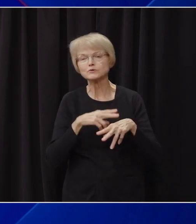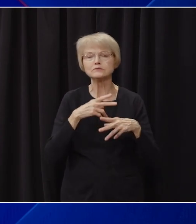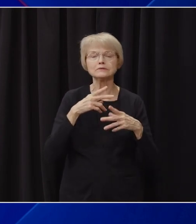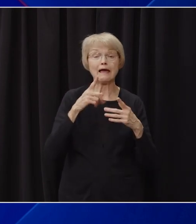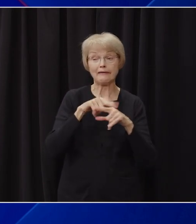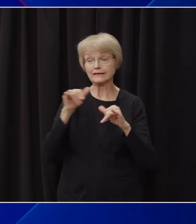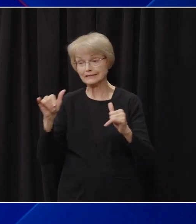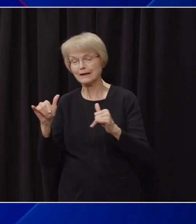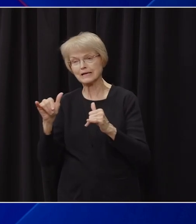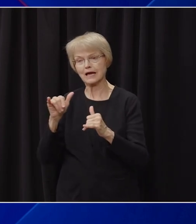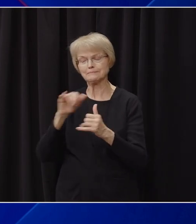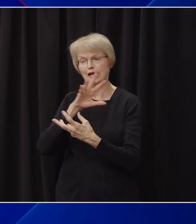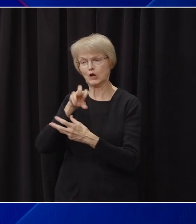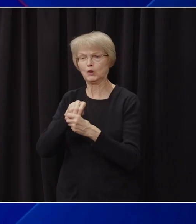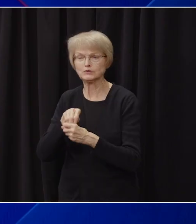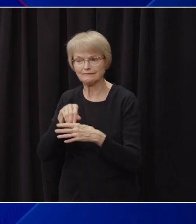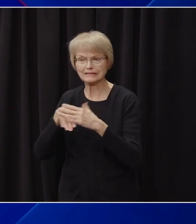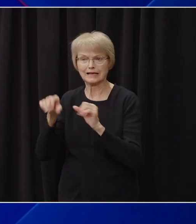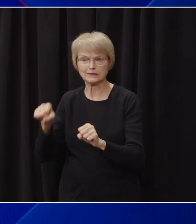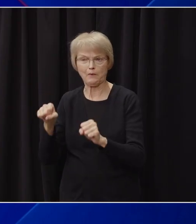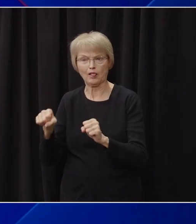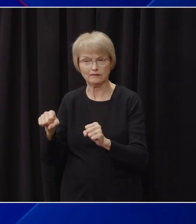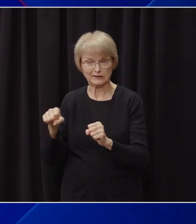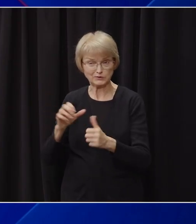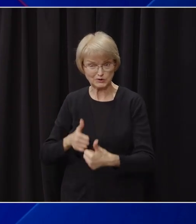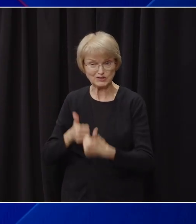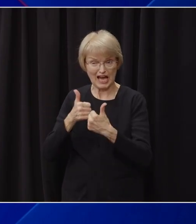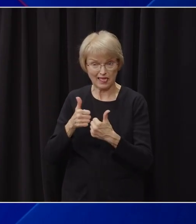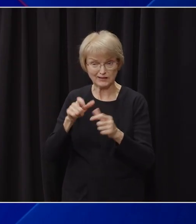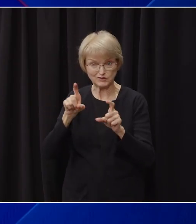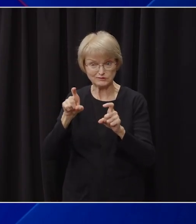making it as inclusive and accessible as possible.